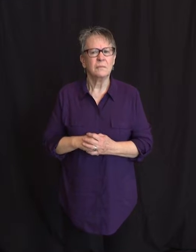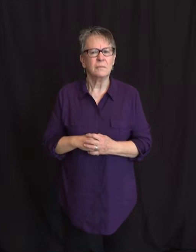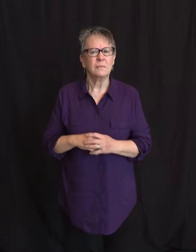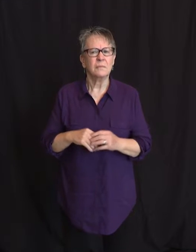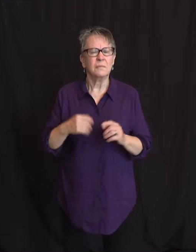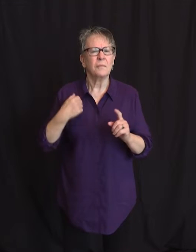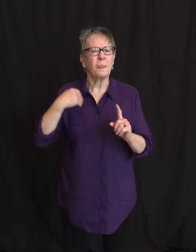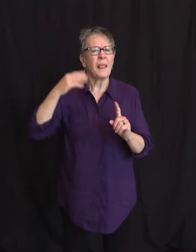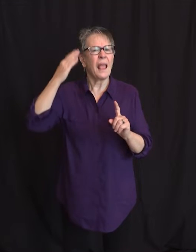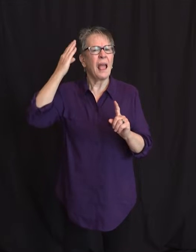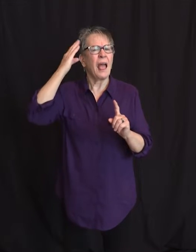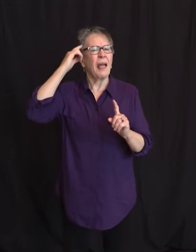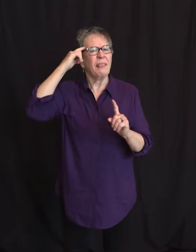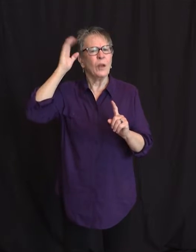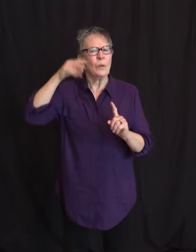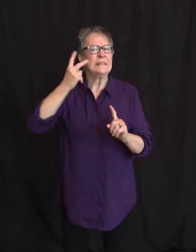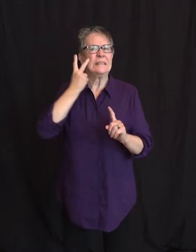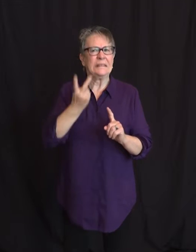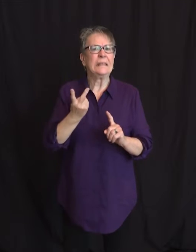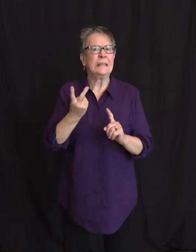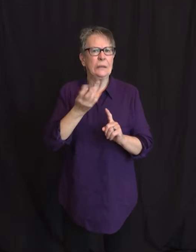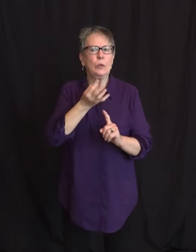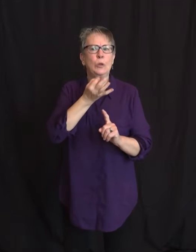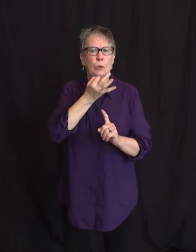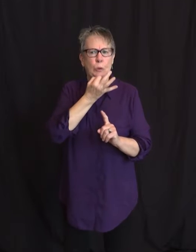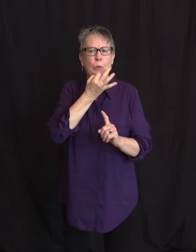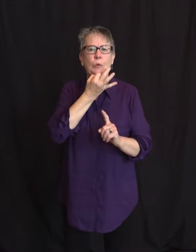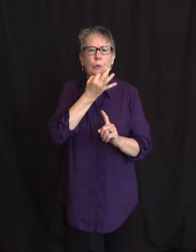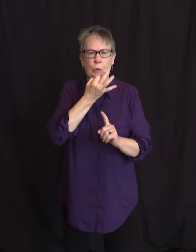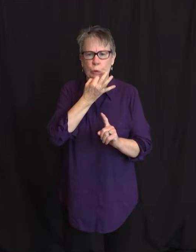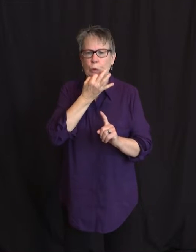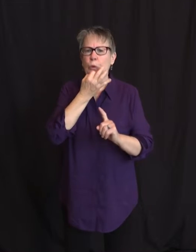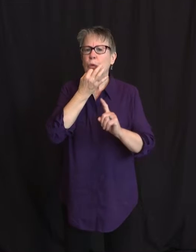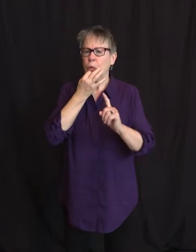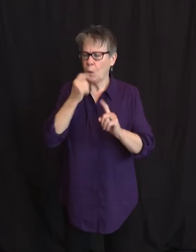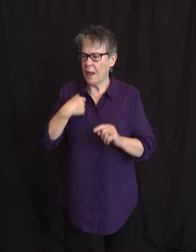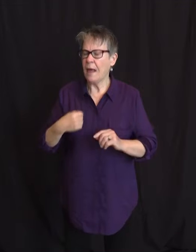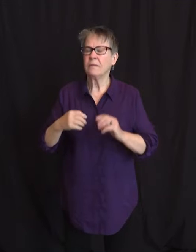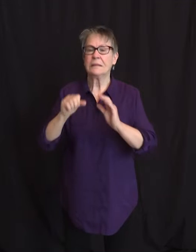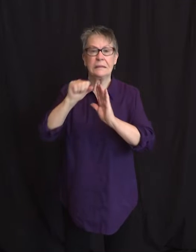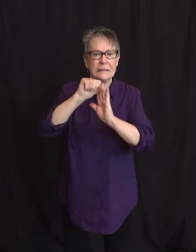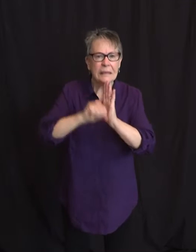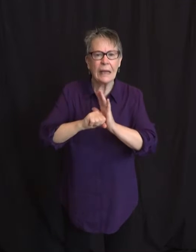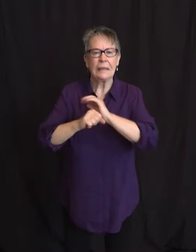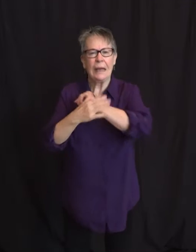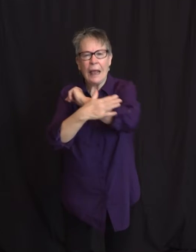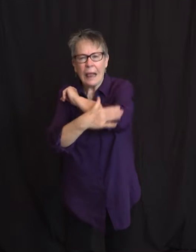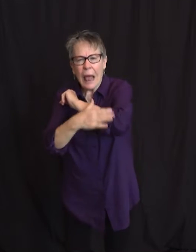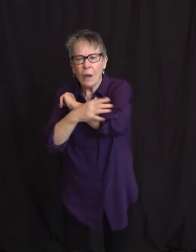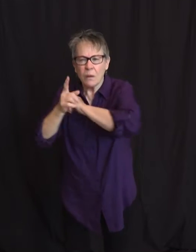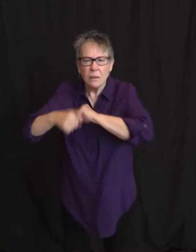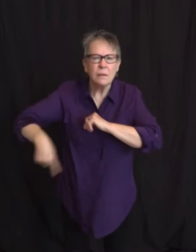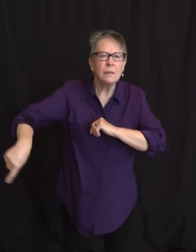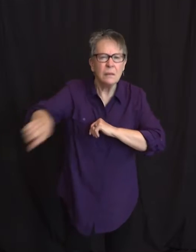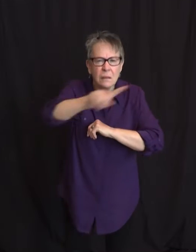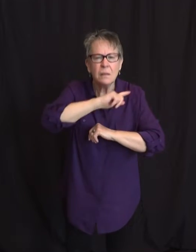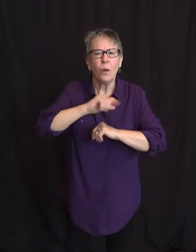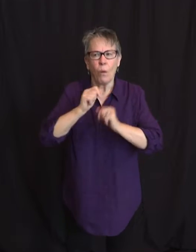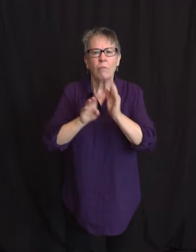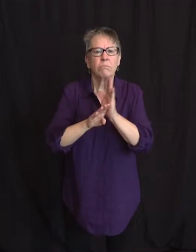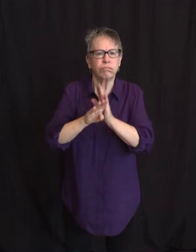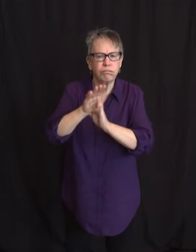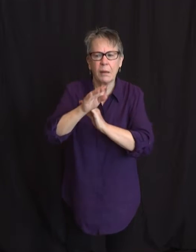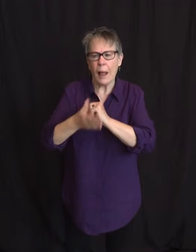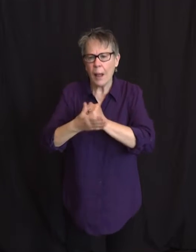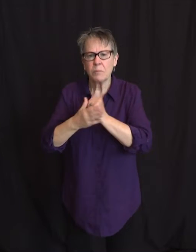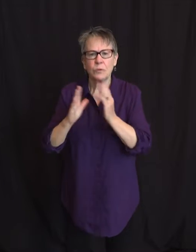governments, from across this country. I know a number of my colleagues in the House are generating similar letters. It's gotten partisan in Washington.